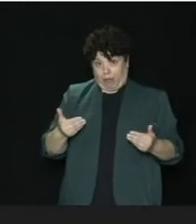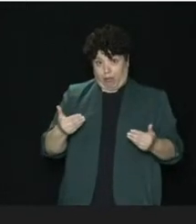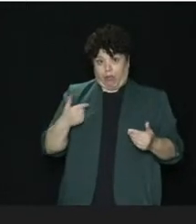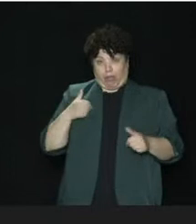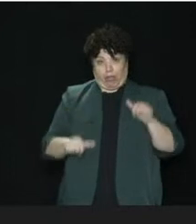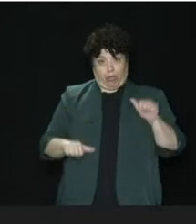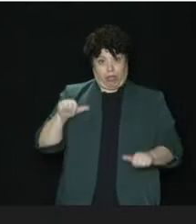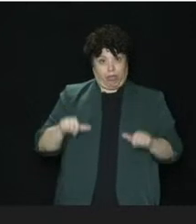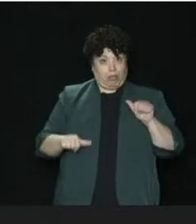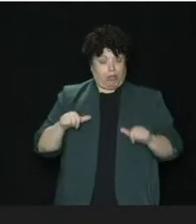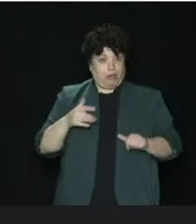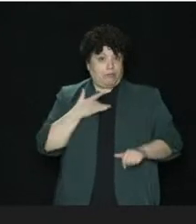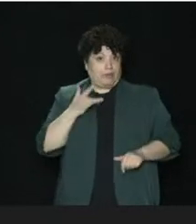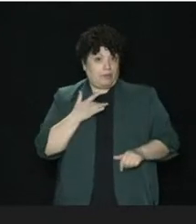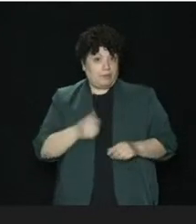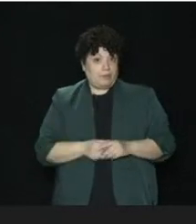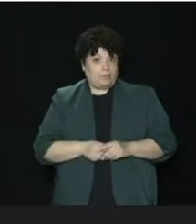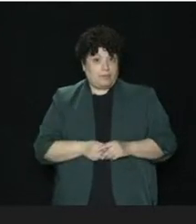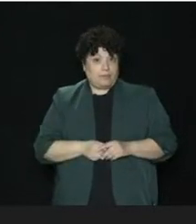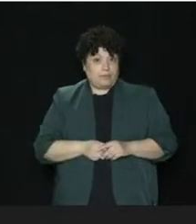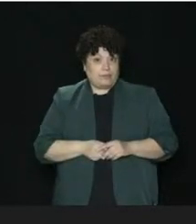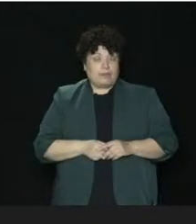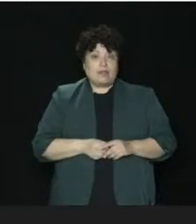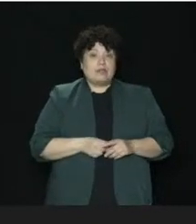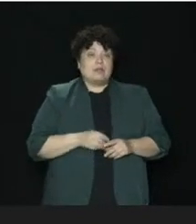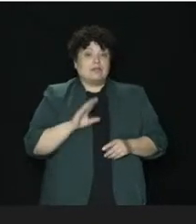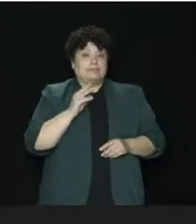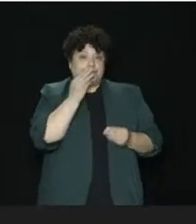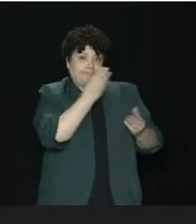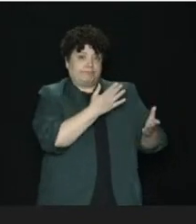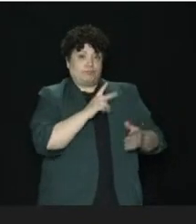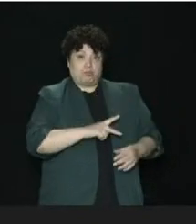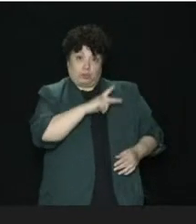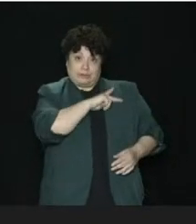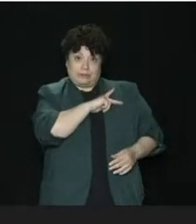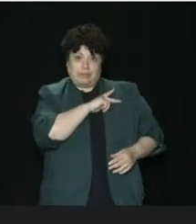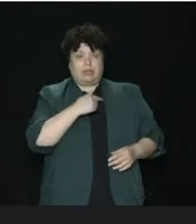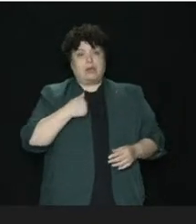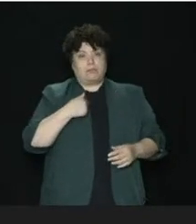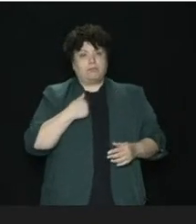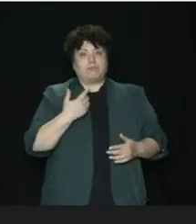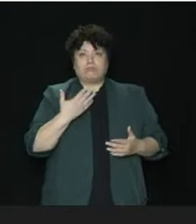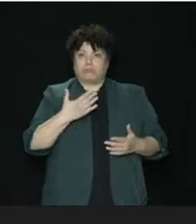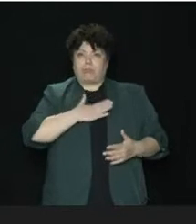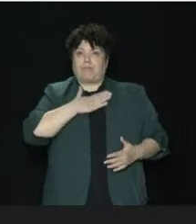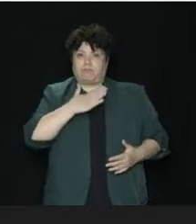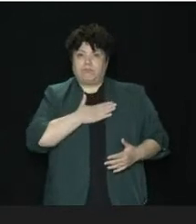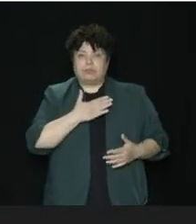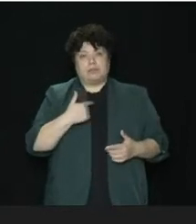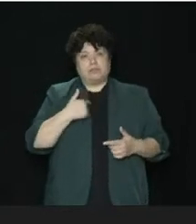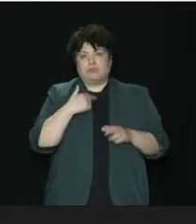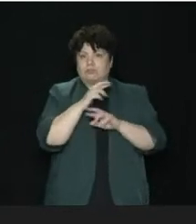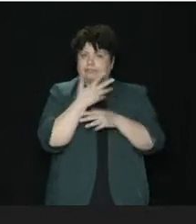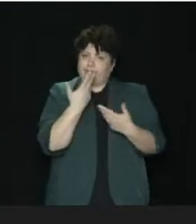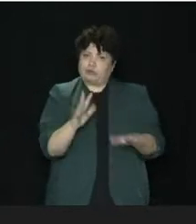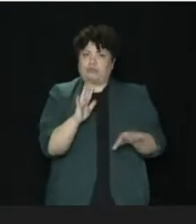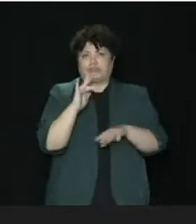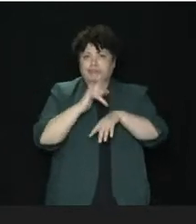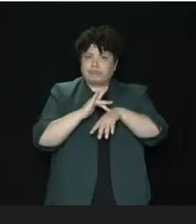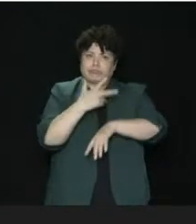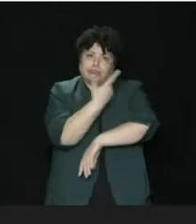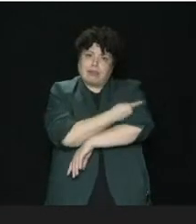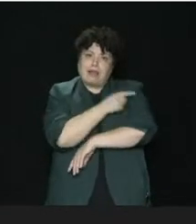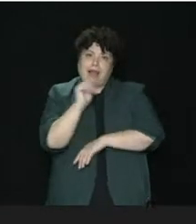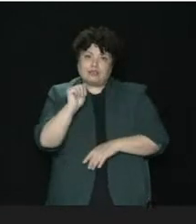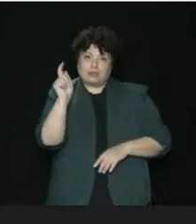them? On a personal level, I am extremely pleased that I got the AstraZeneca vaccine a number of